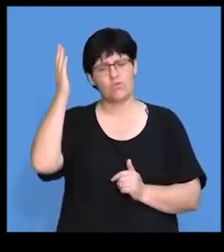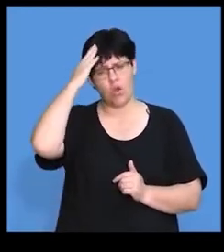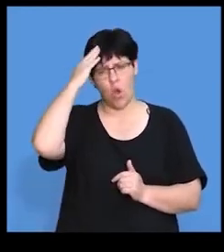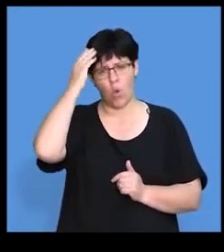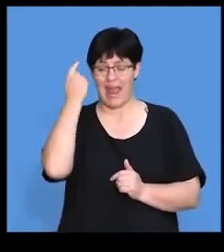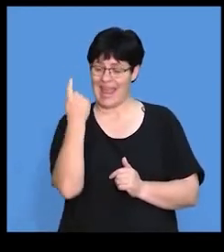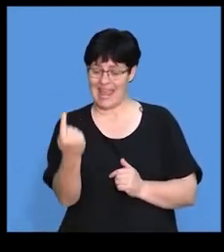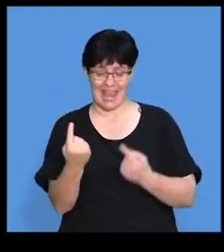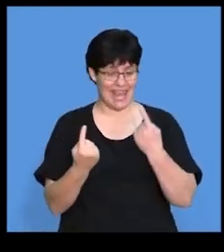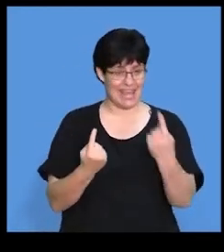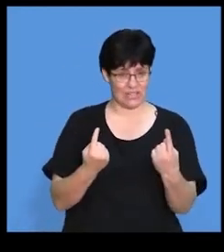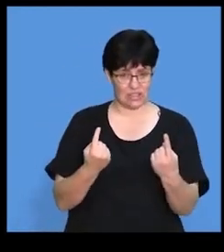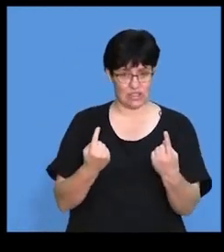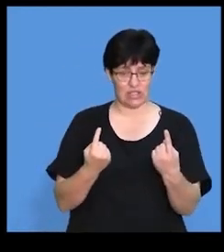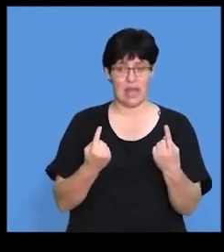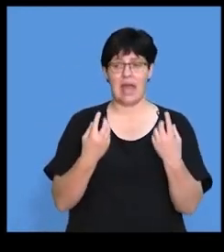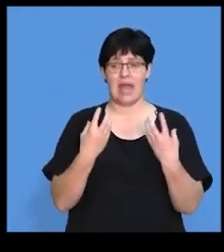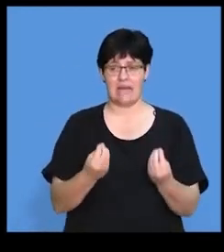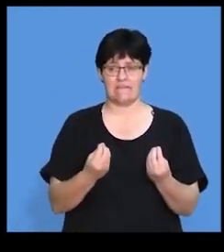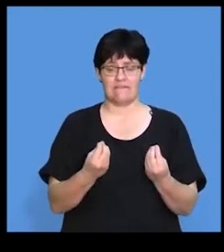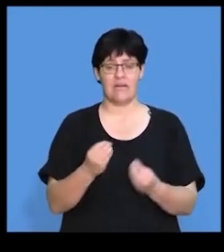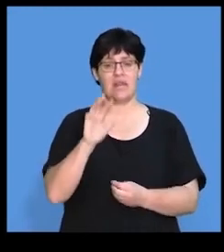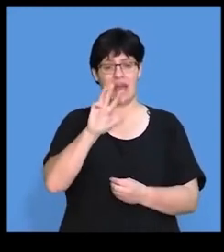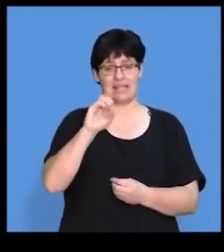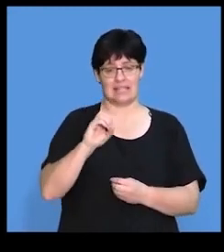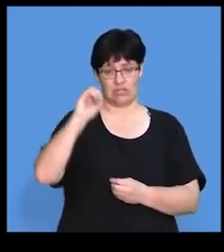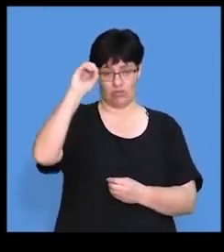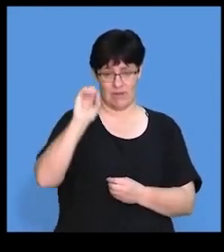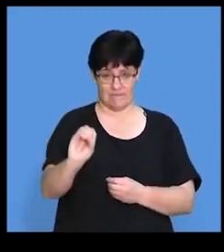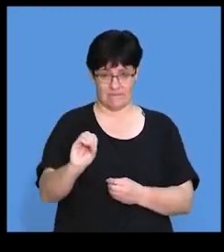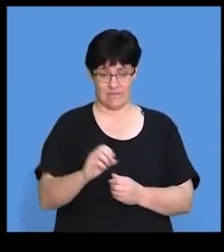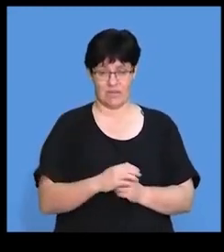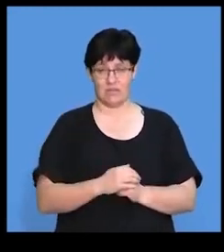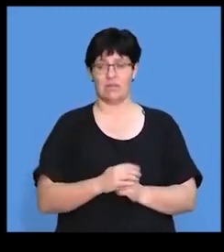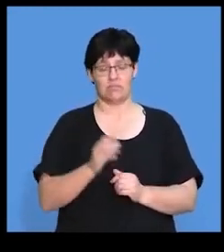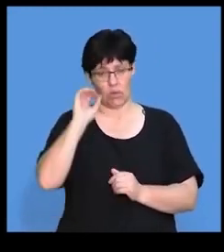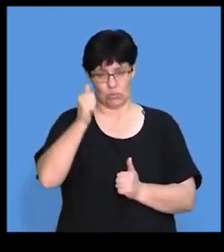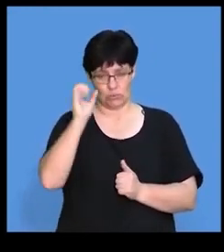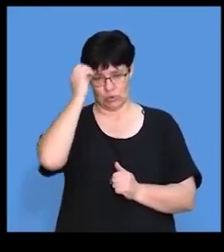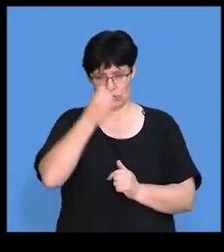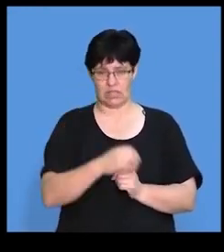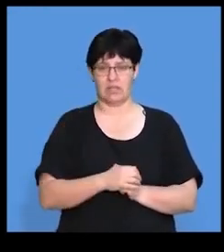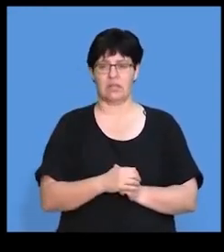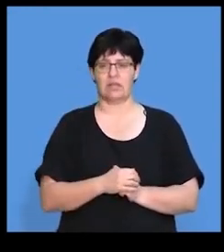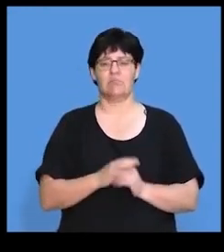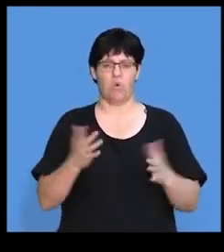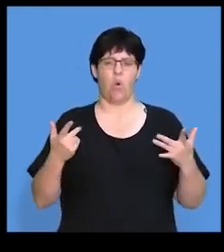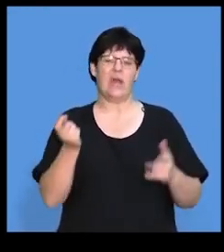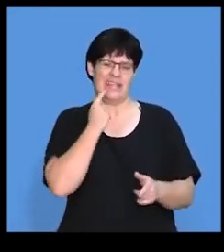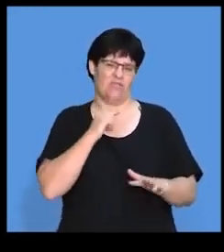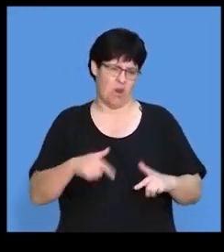know that each triangle has a right angle, so that's really good news, makes our lives a bit